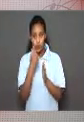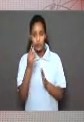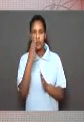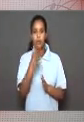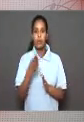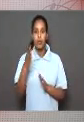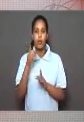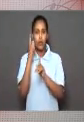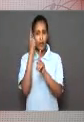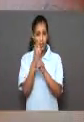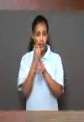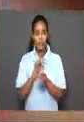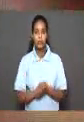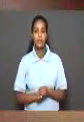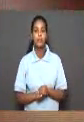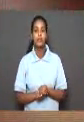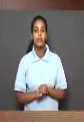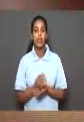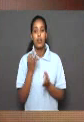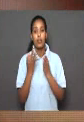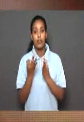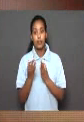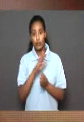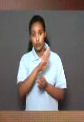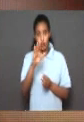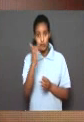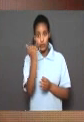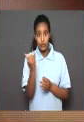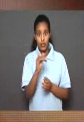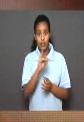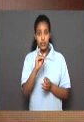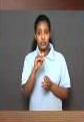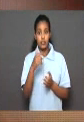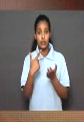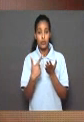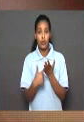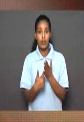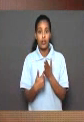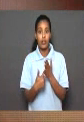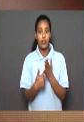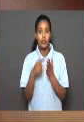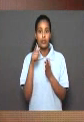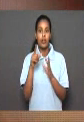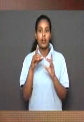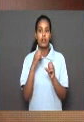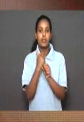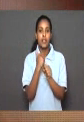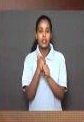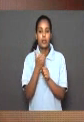blocks correctly? If your sketches look like this one, then you have done